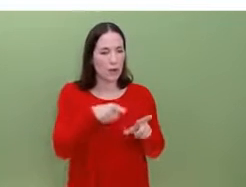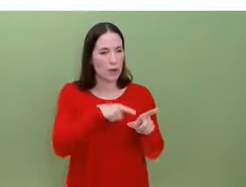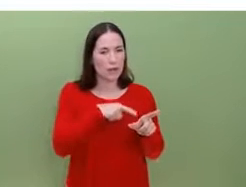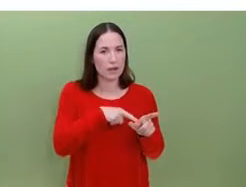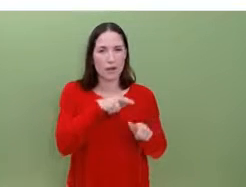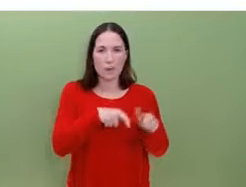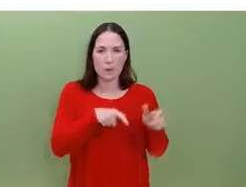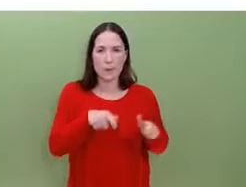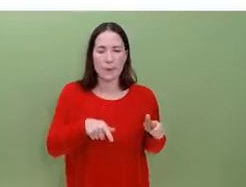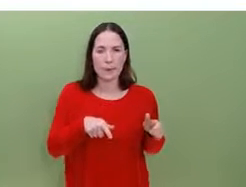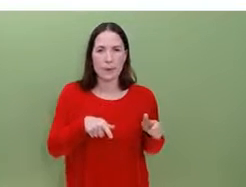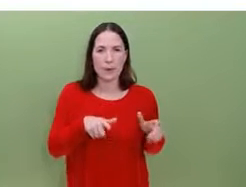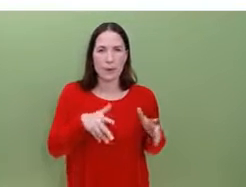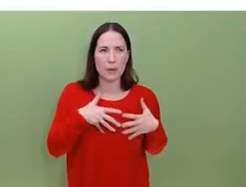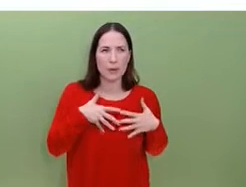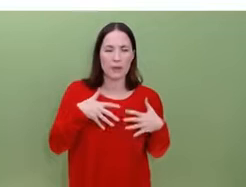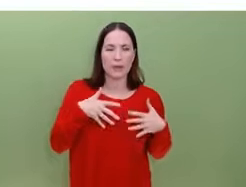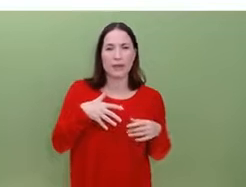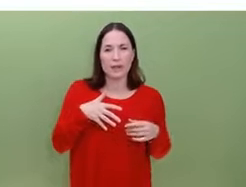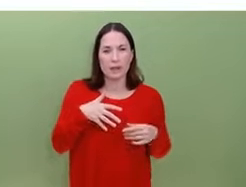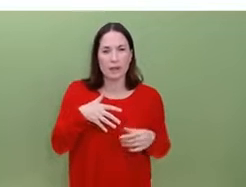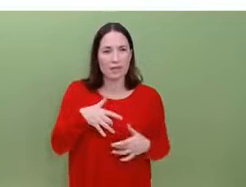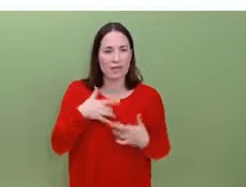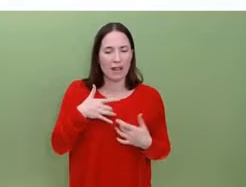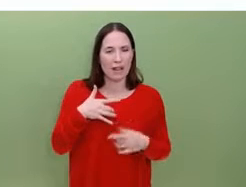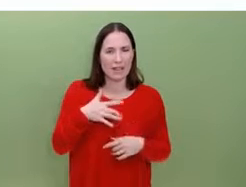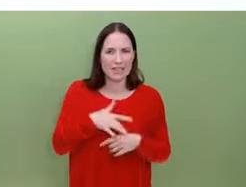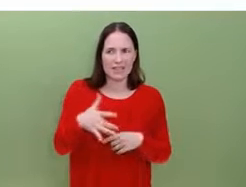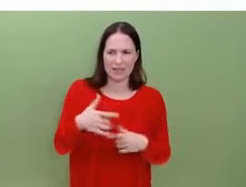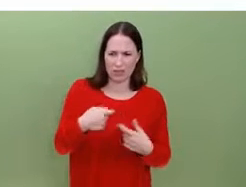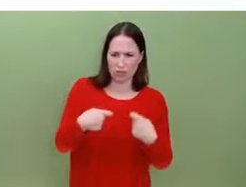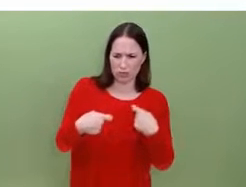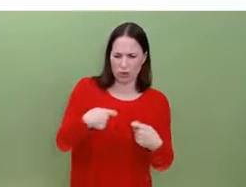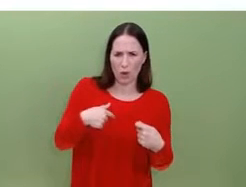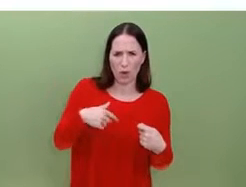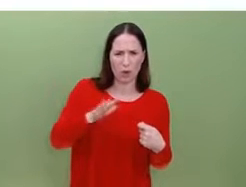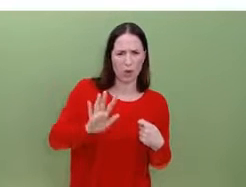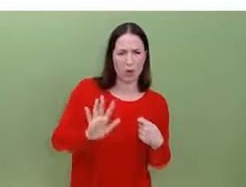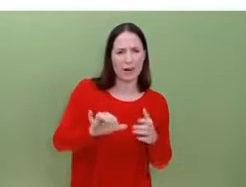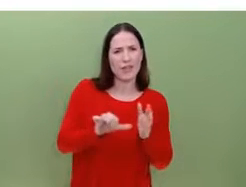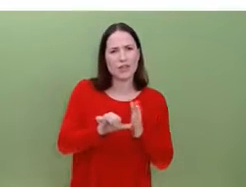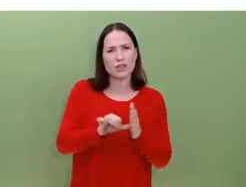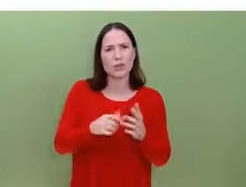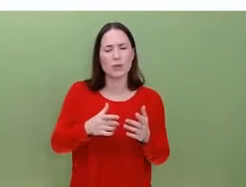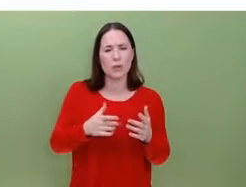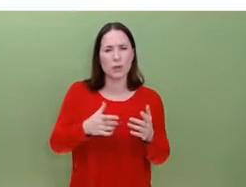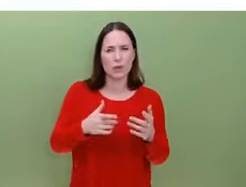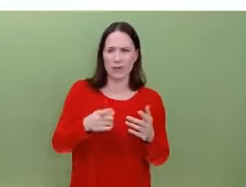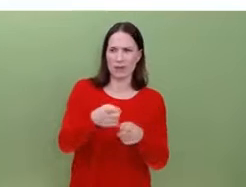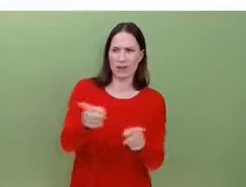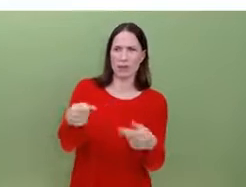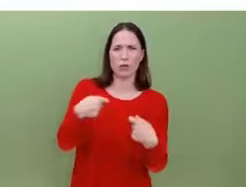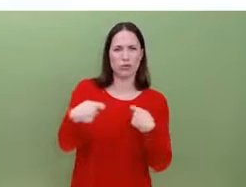particularly sensitive to feeling controlled or issues of control, self-control, being controlled by